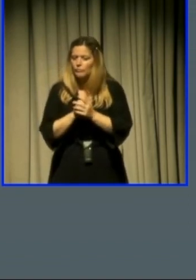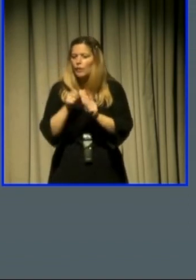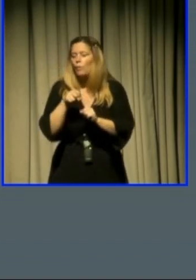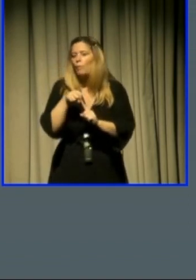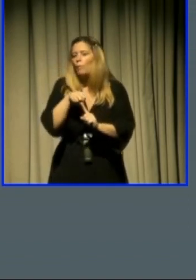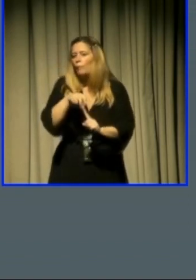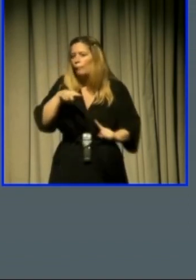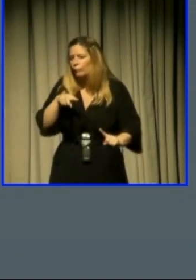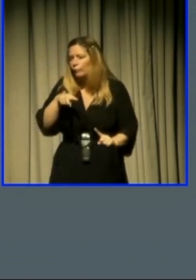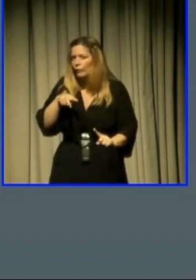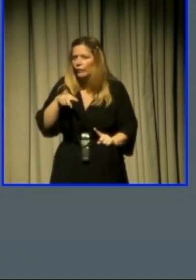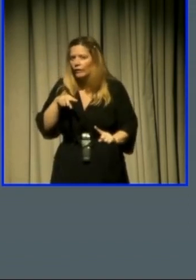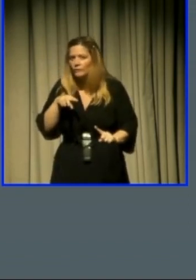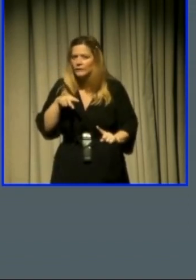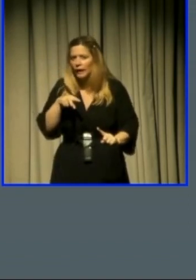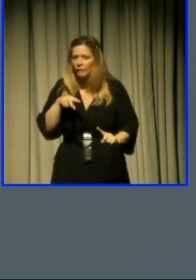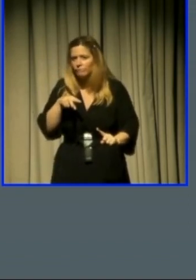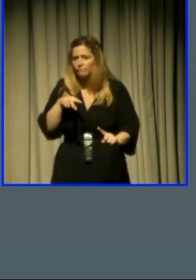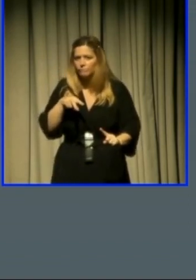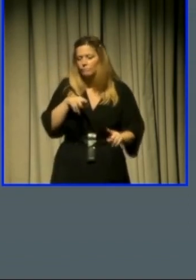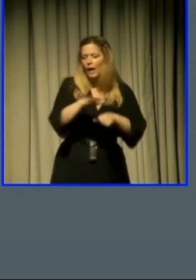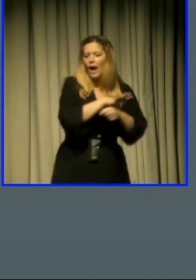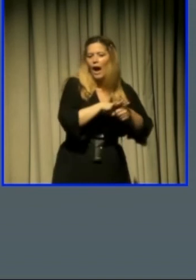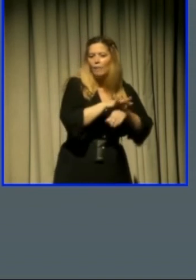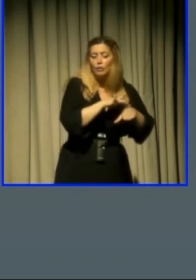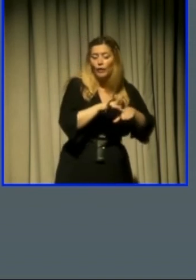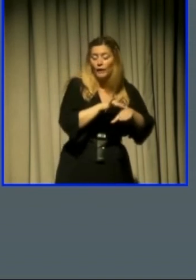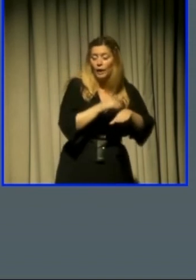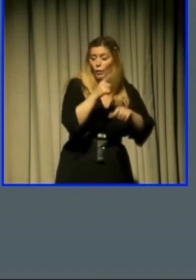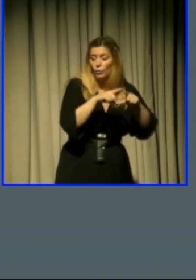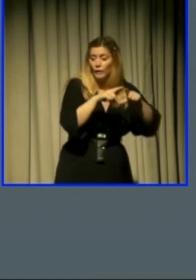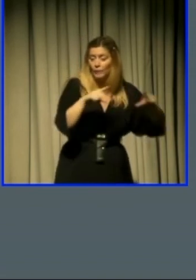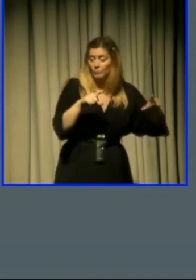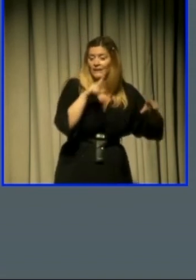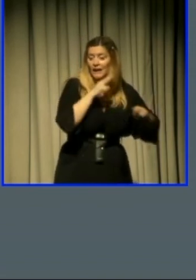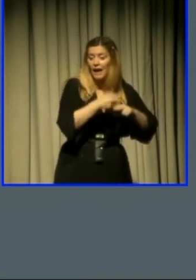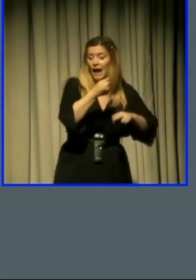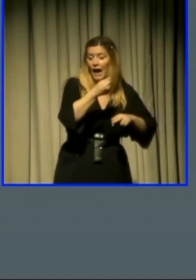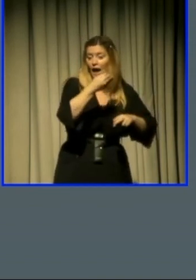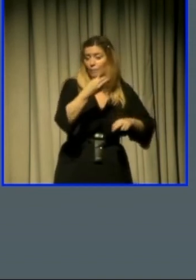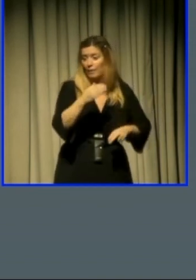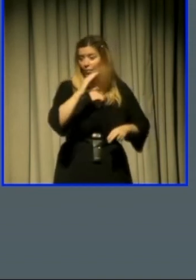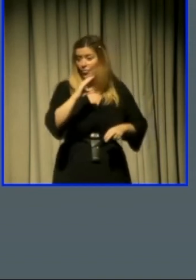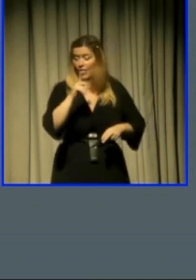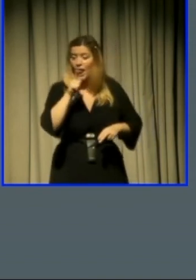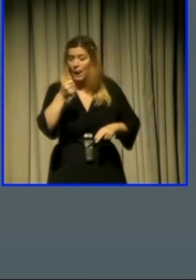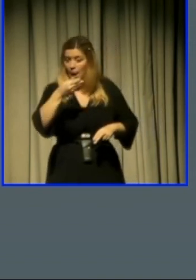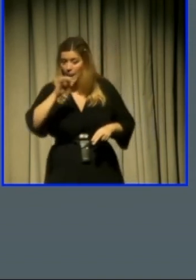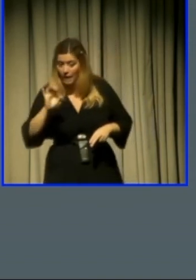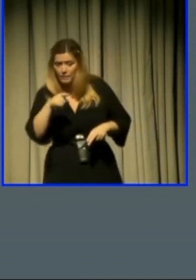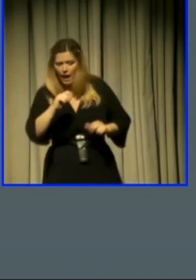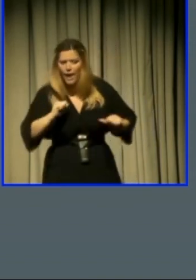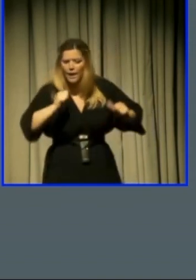So a company called ABZ Labs, they're helping to unpack the nutritional value of